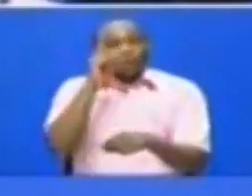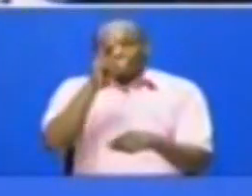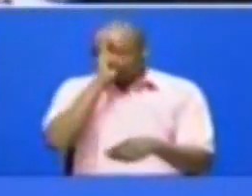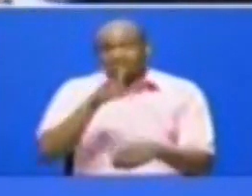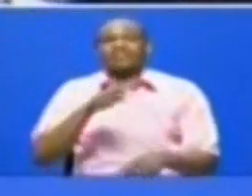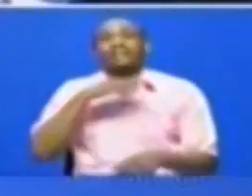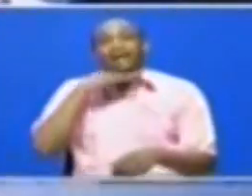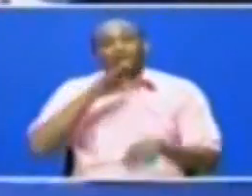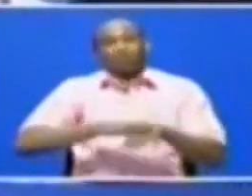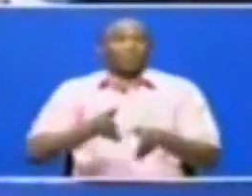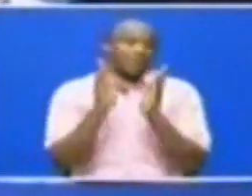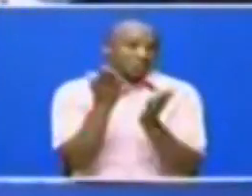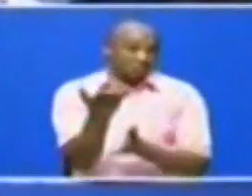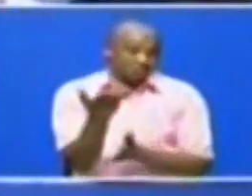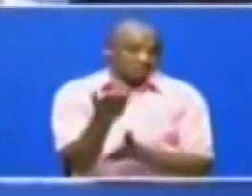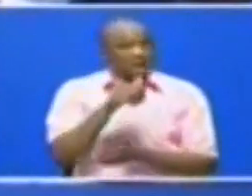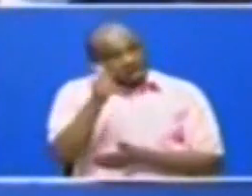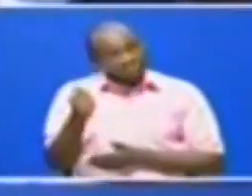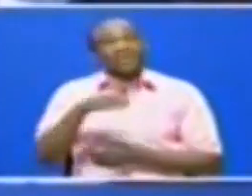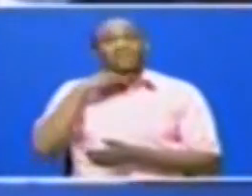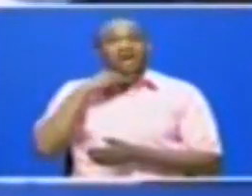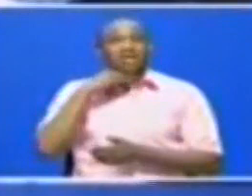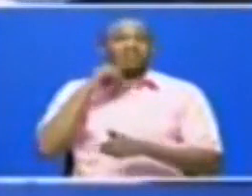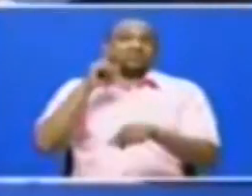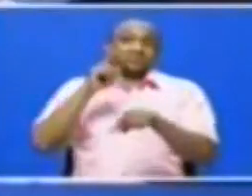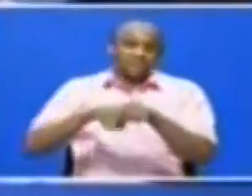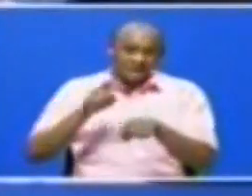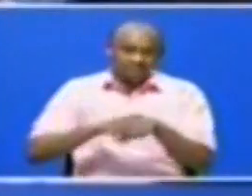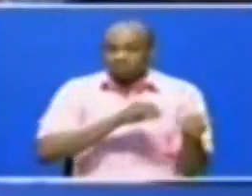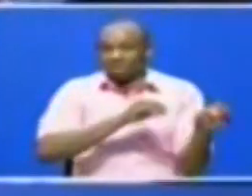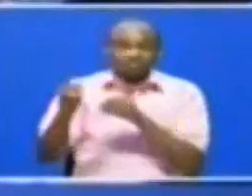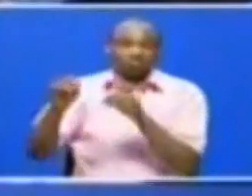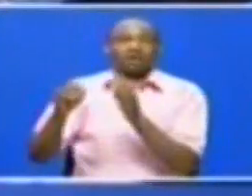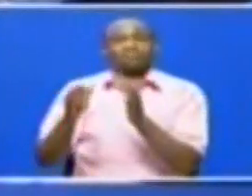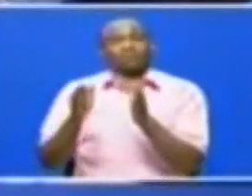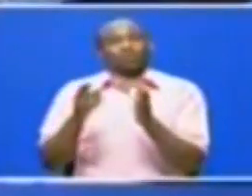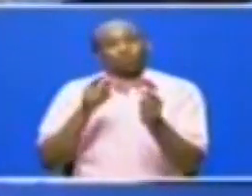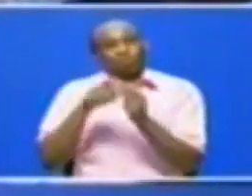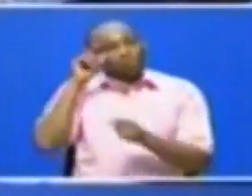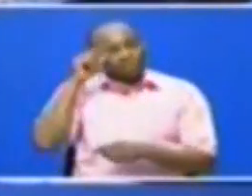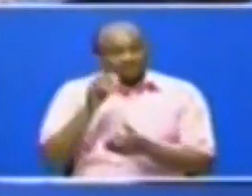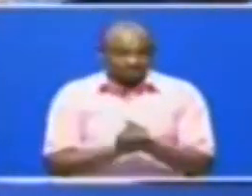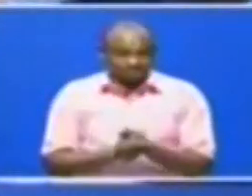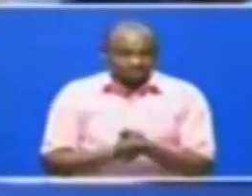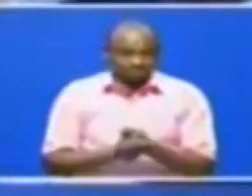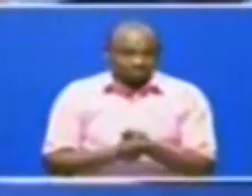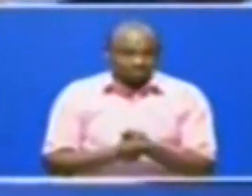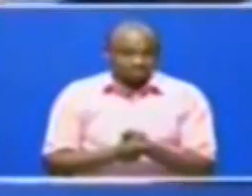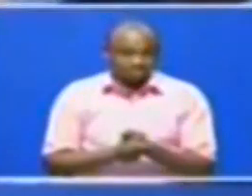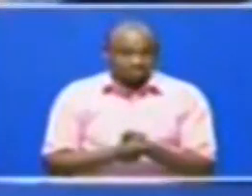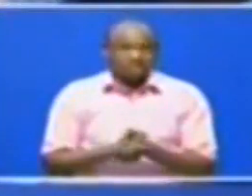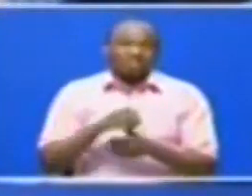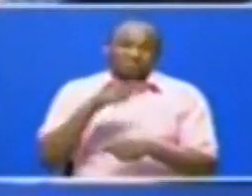and the other one passed on while he was being transferred to Mombasa Pandi Hospital.